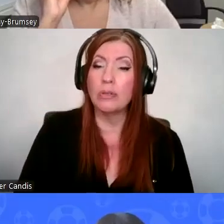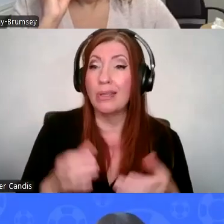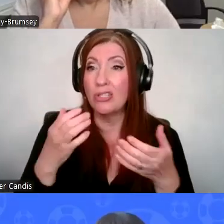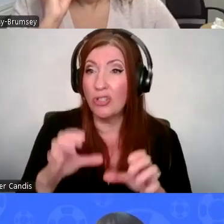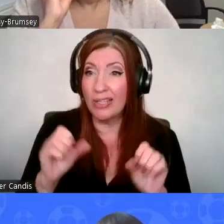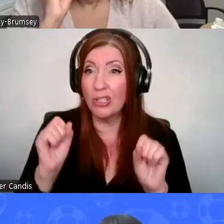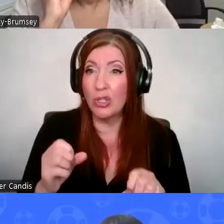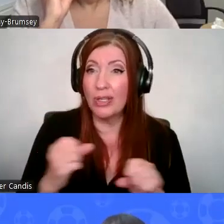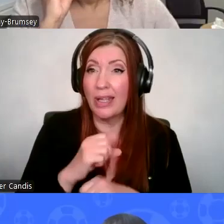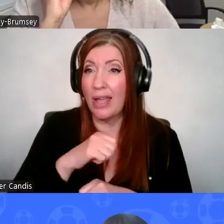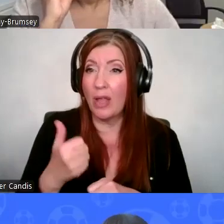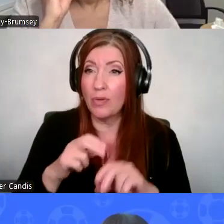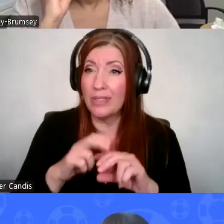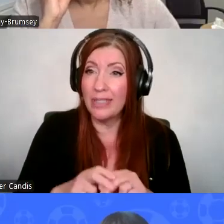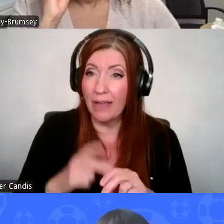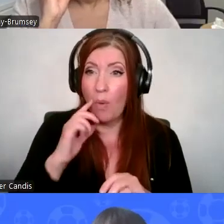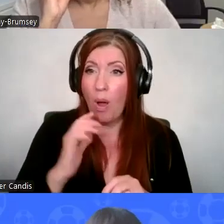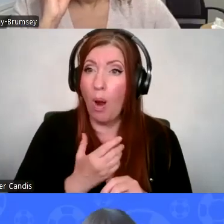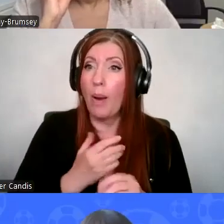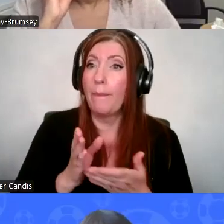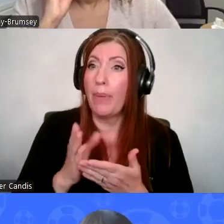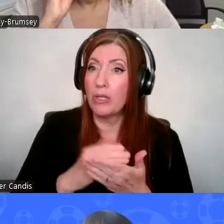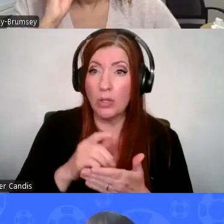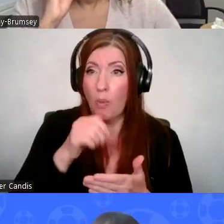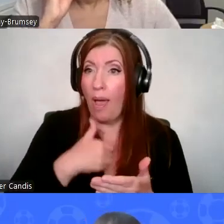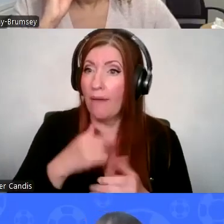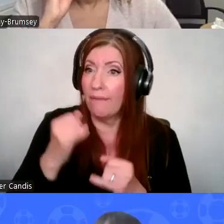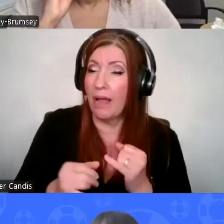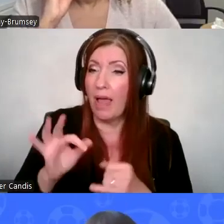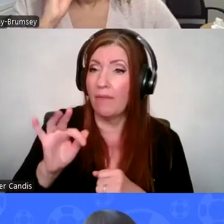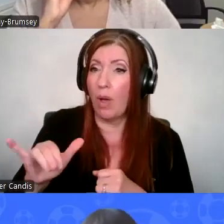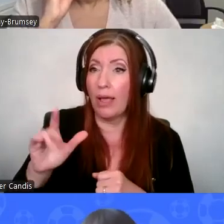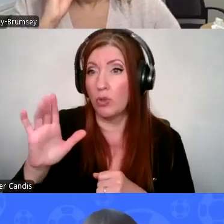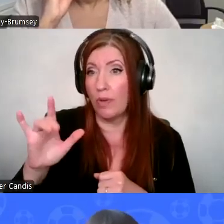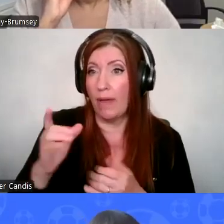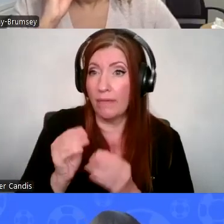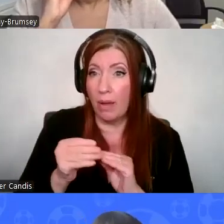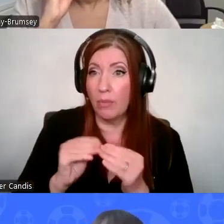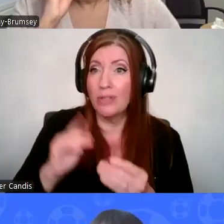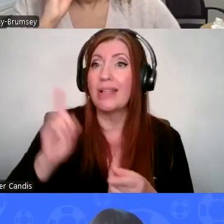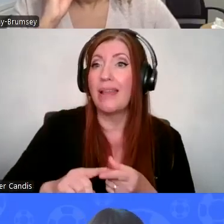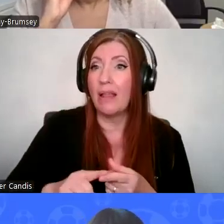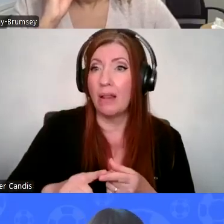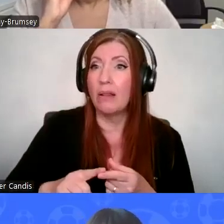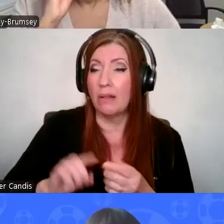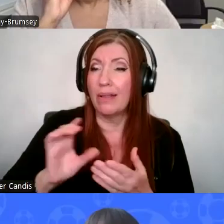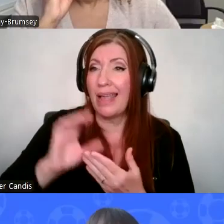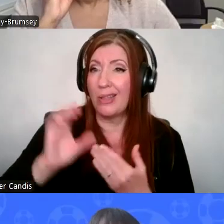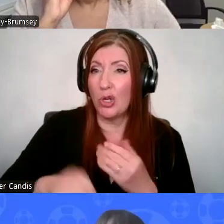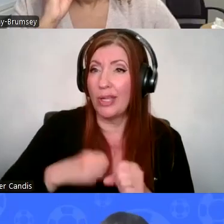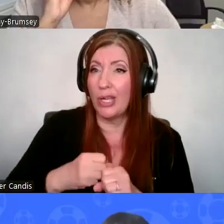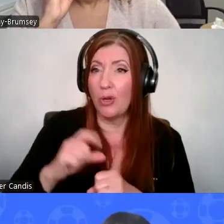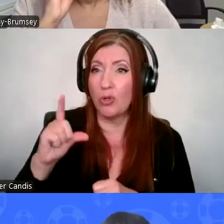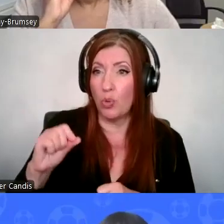for the budget, which would mean that we wouldn't have final FY25 numbers until we're into calendar year 2025.